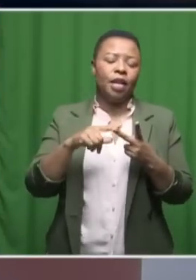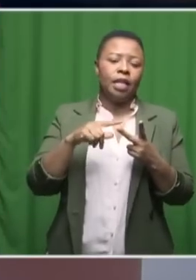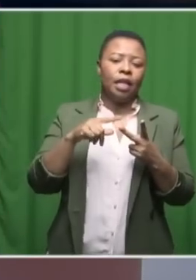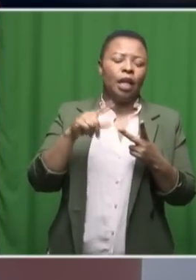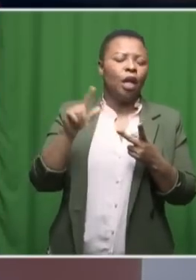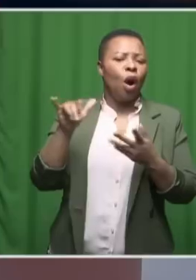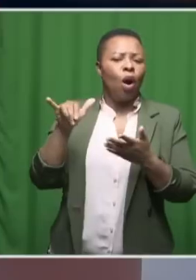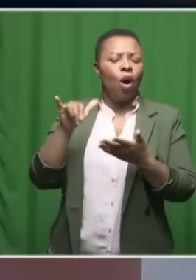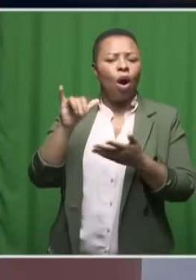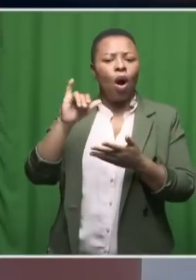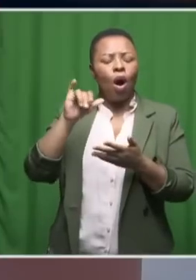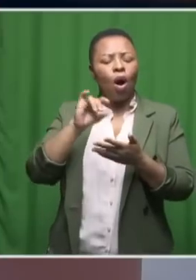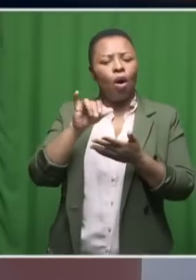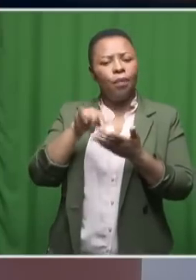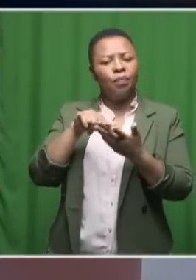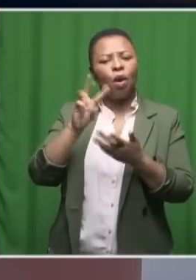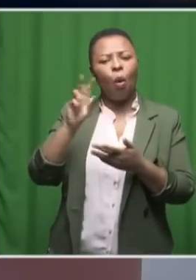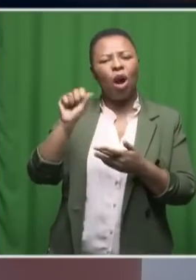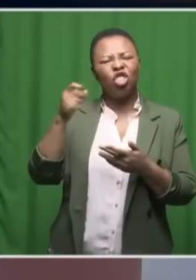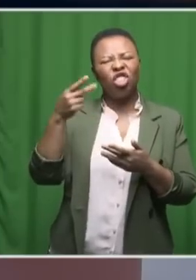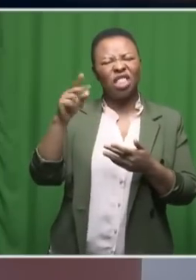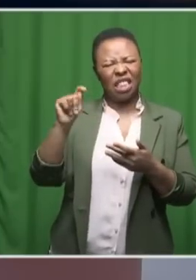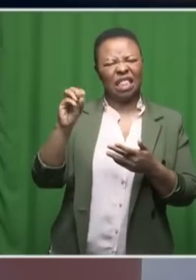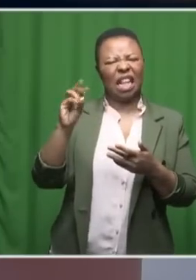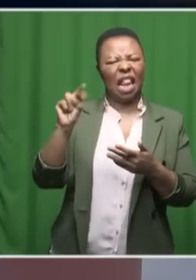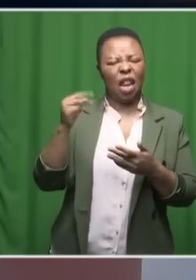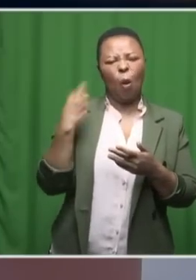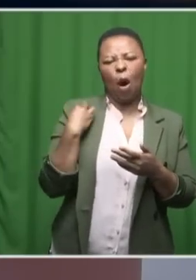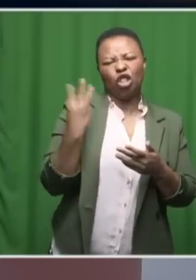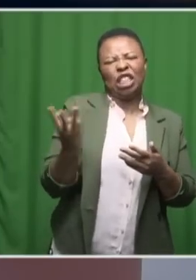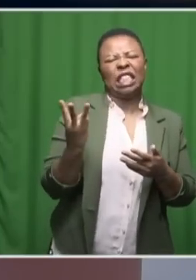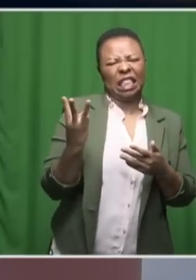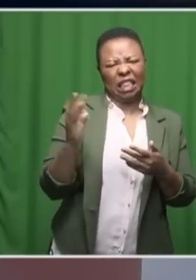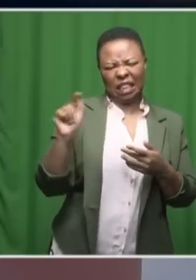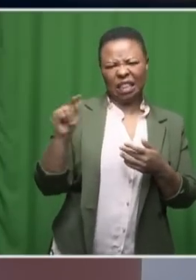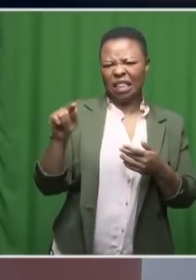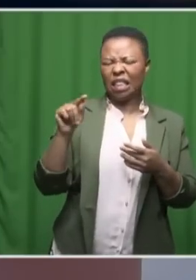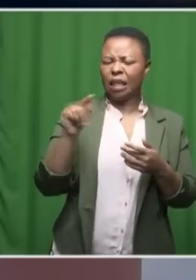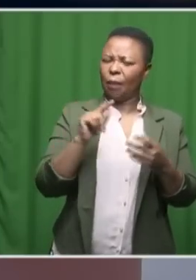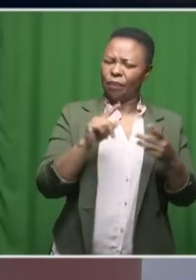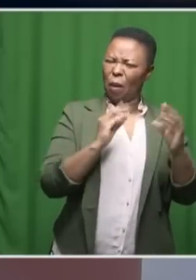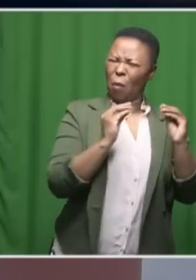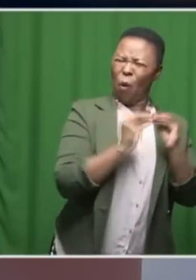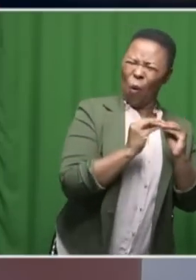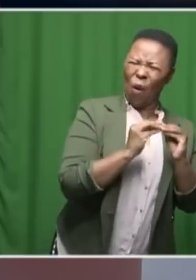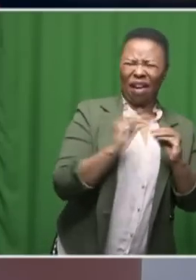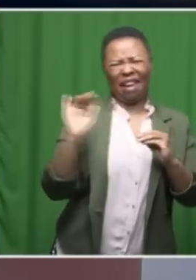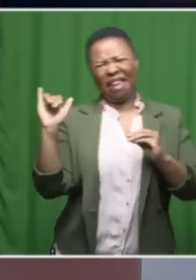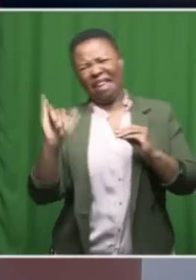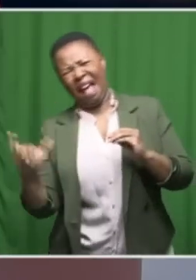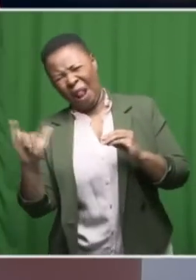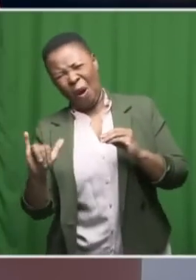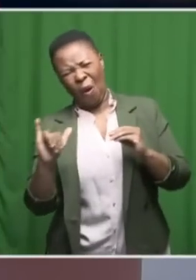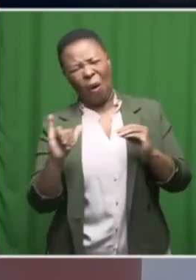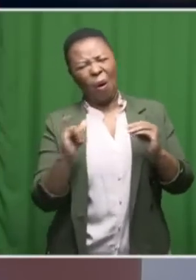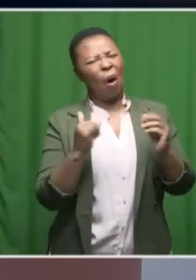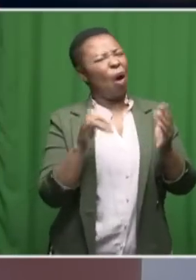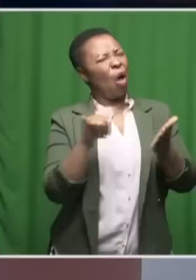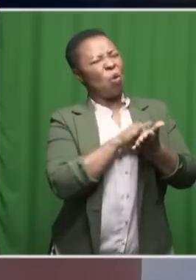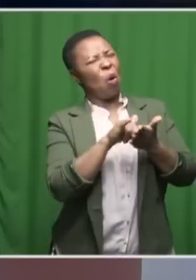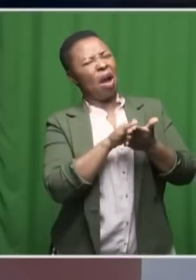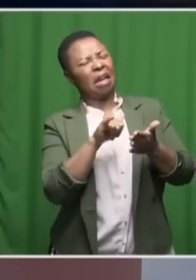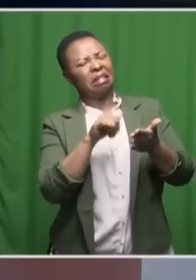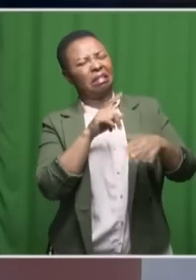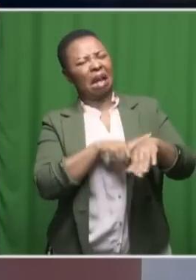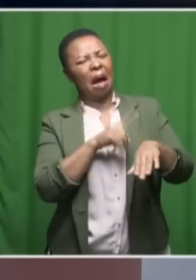Reuters, they got a yellow badge. So what does the yellow badge mean? There's a blue badge and a yellow badge. We'll learn in time. And New York Times, no badge.